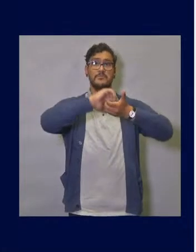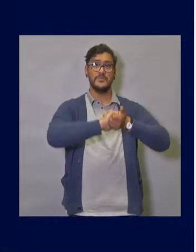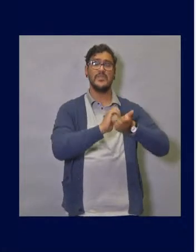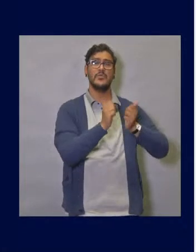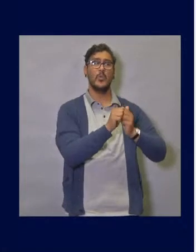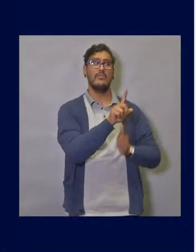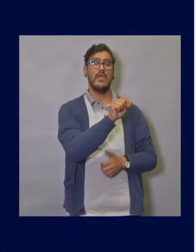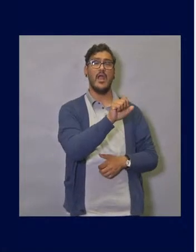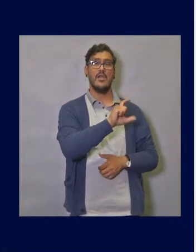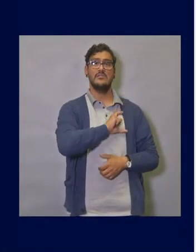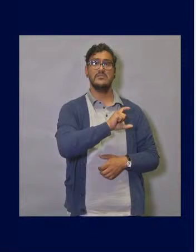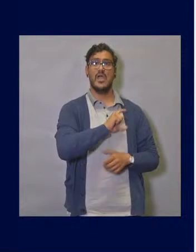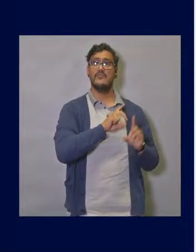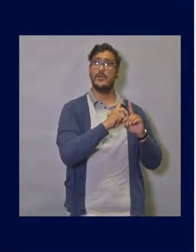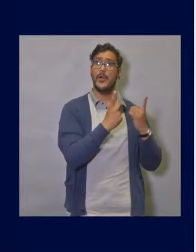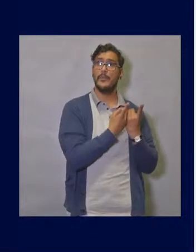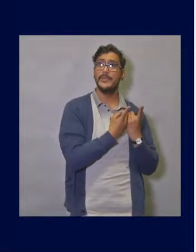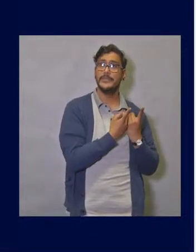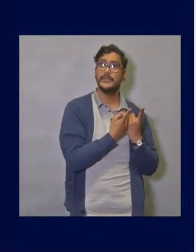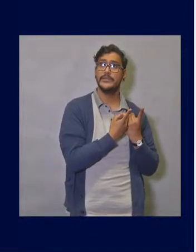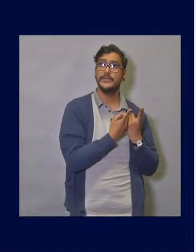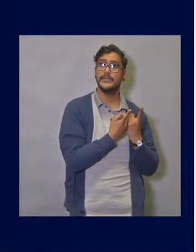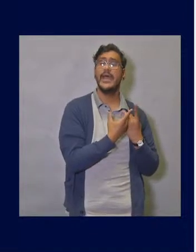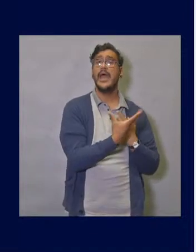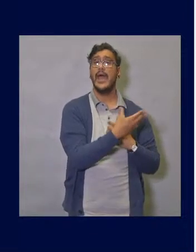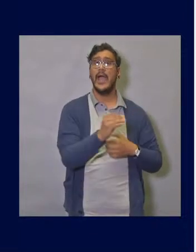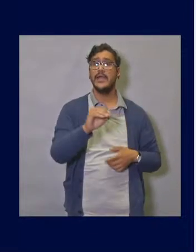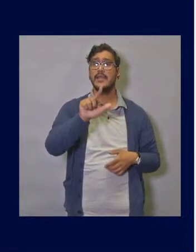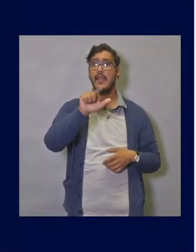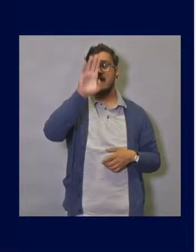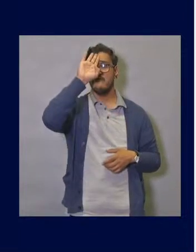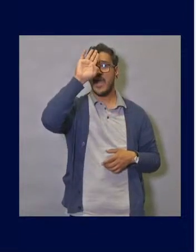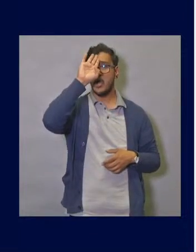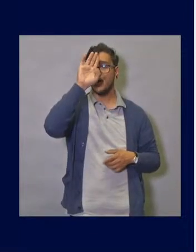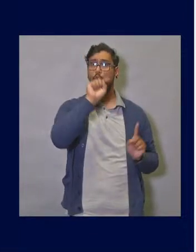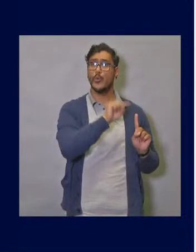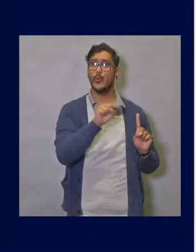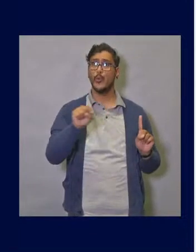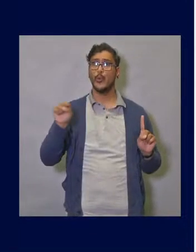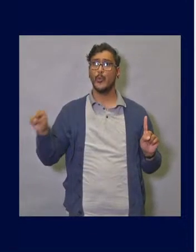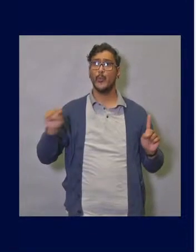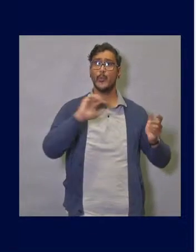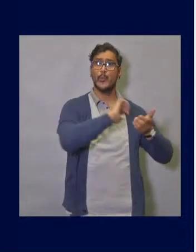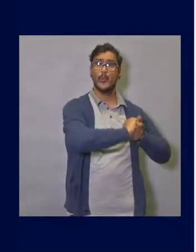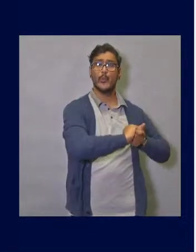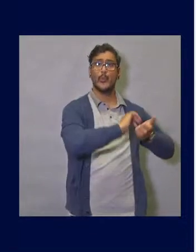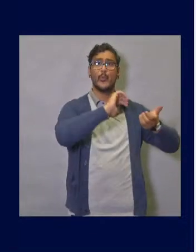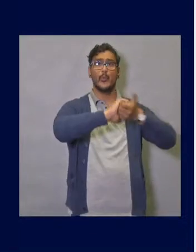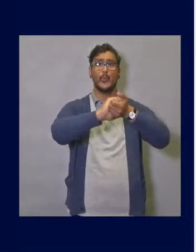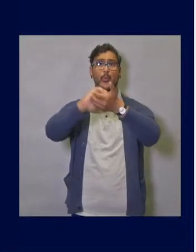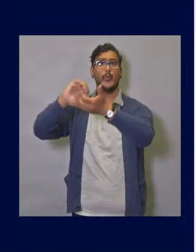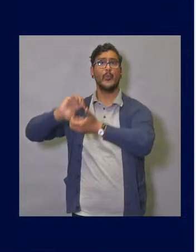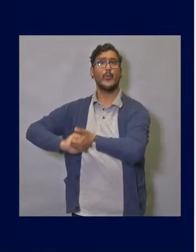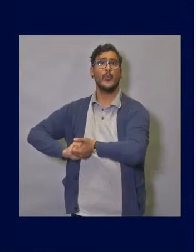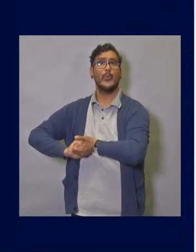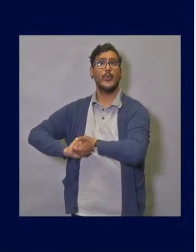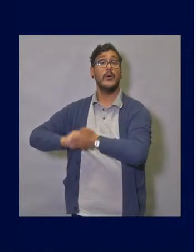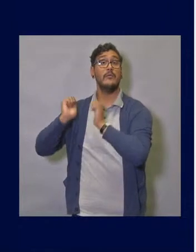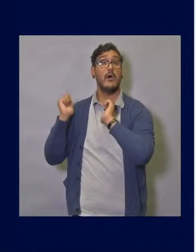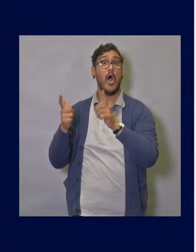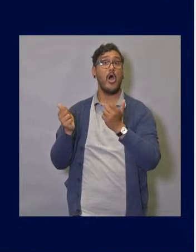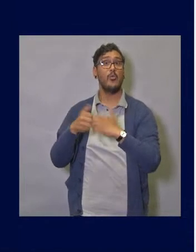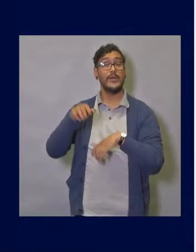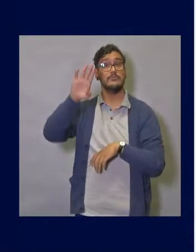Emergency Services Detail and with LA Fire, respectively. All city police departments have partnered with the LA County